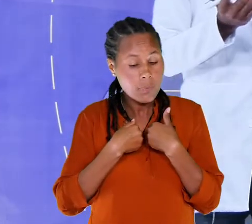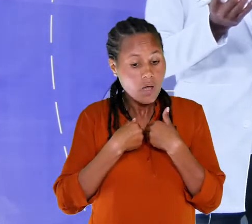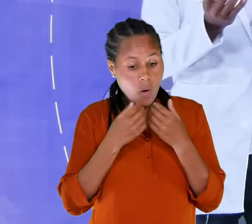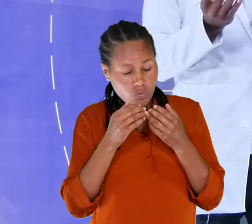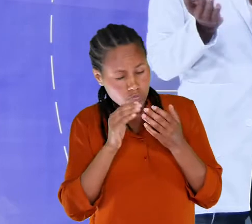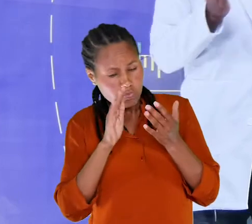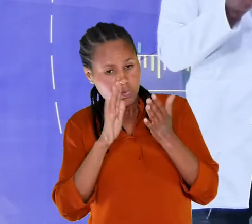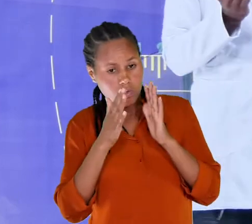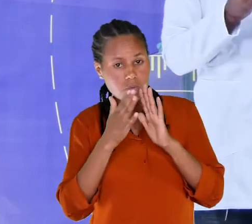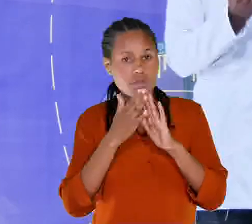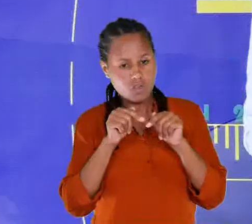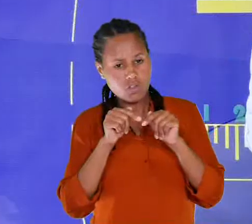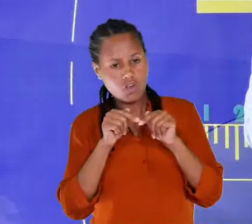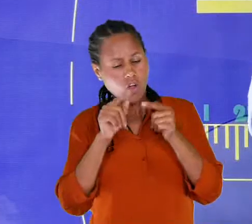be